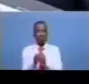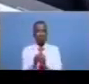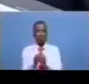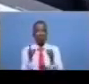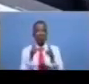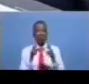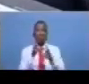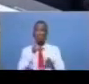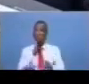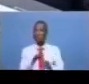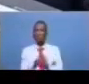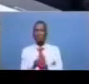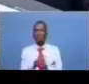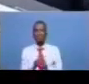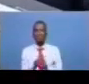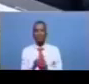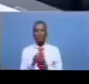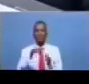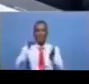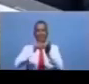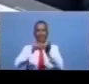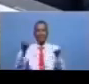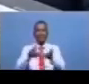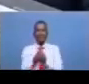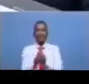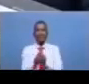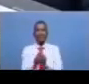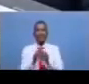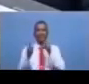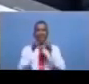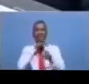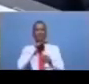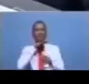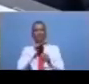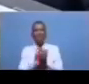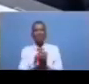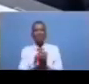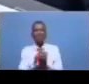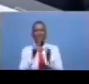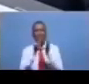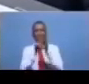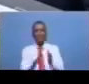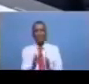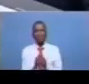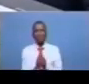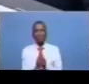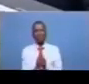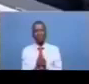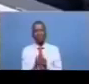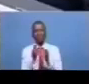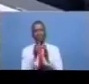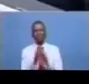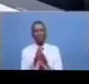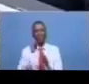us is very unacceptable. You hear them stand here and describe things that counsel for the petitioner has said as English and grammar.